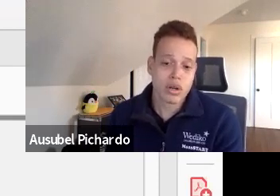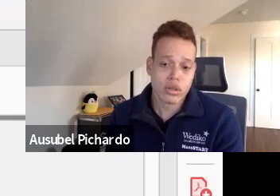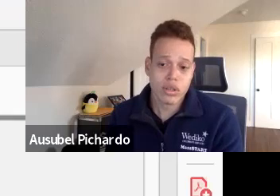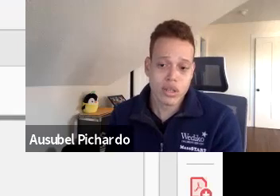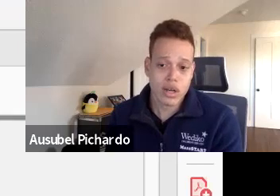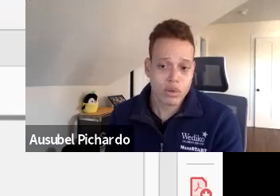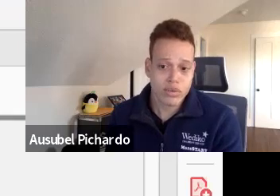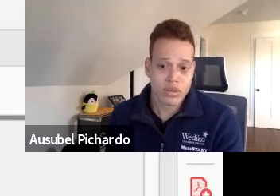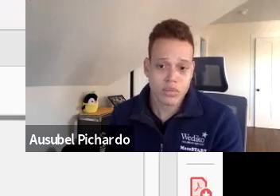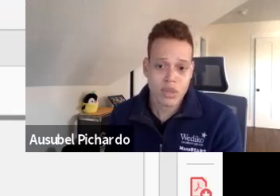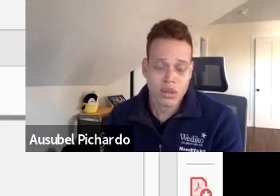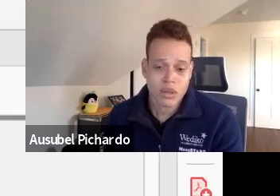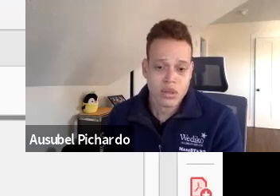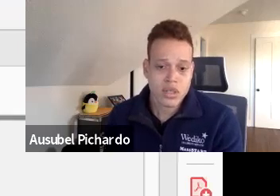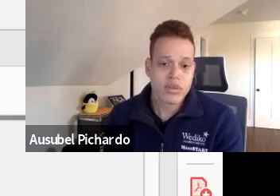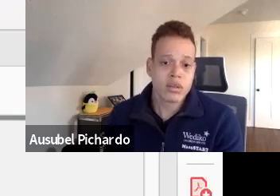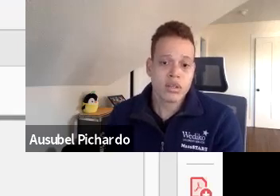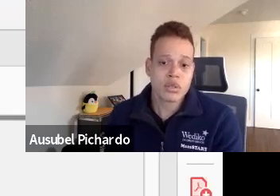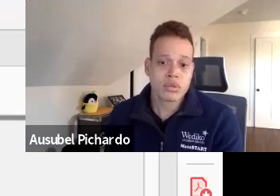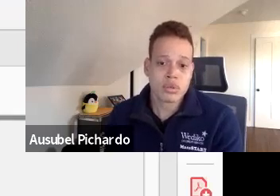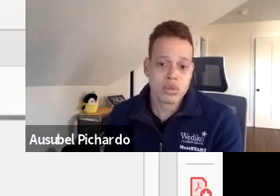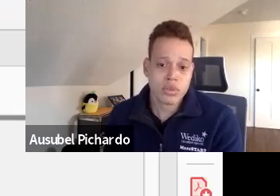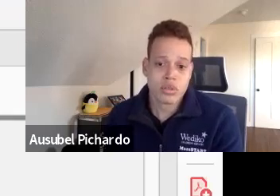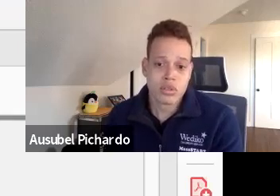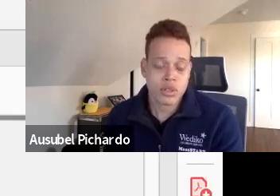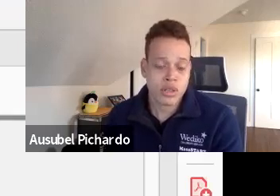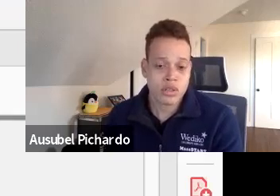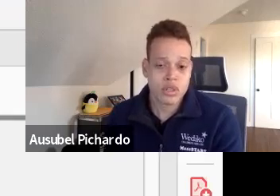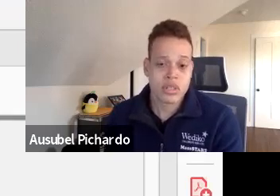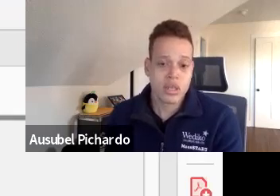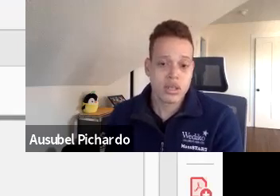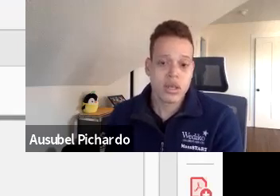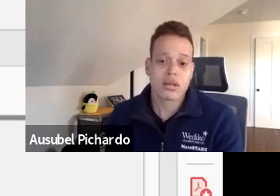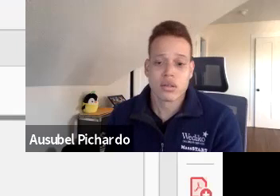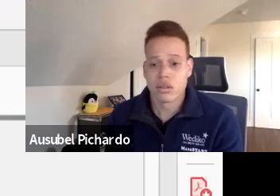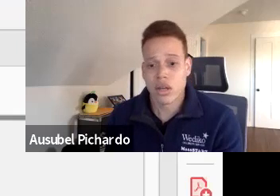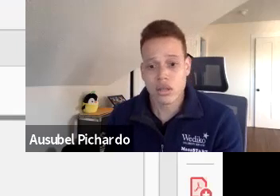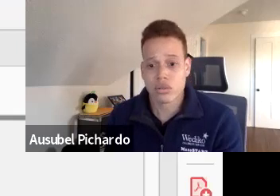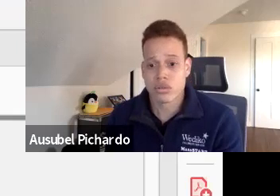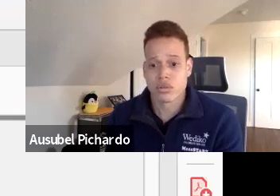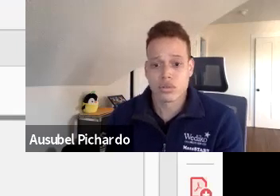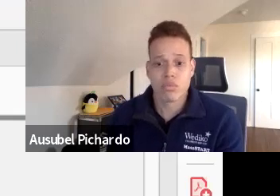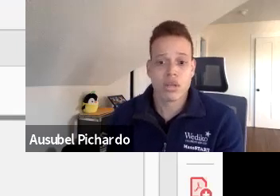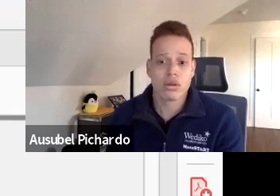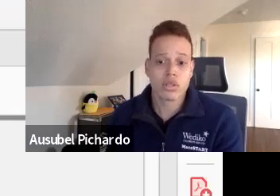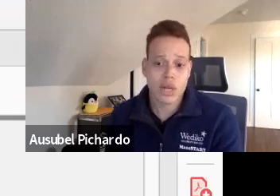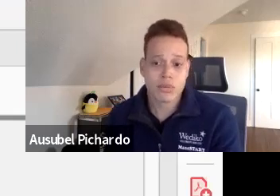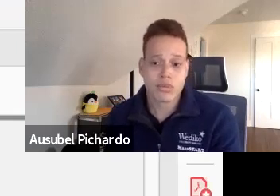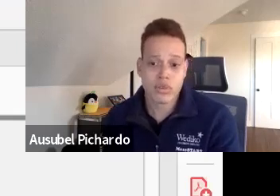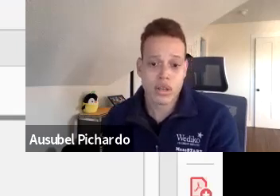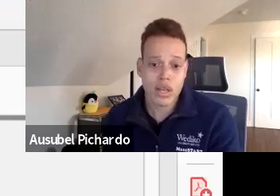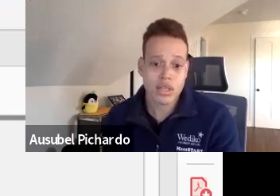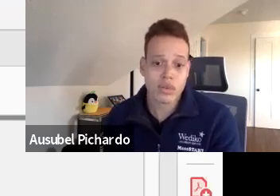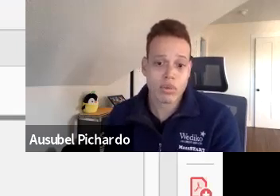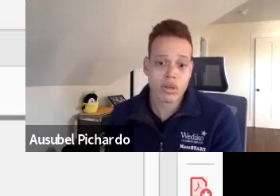is not a new idea, however. Several indigenous groups, such as the Inca, Taínos, and many other tribes